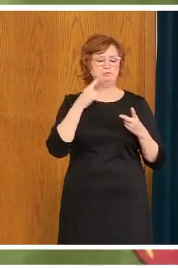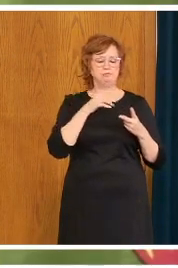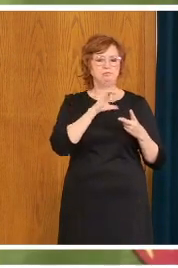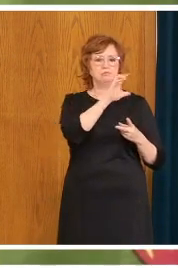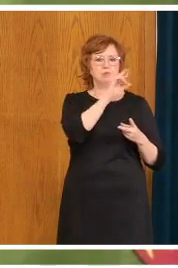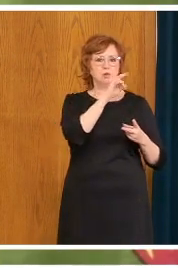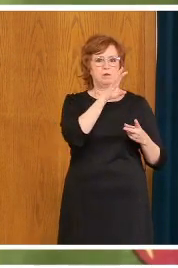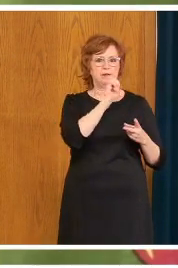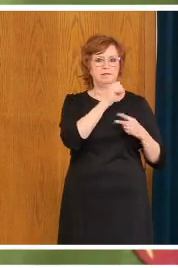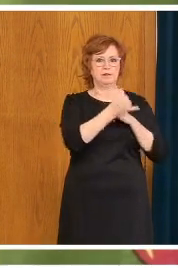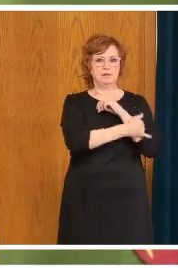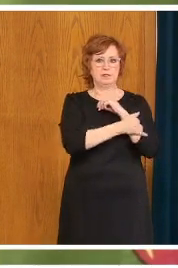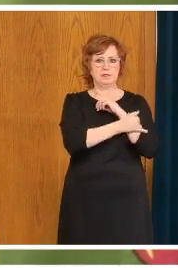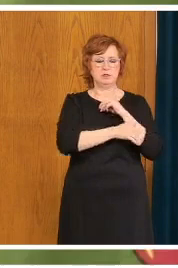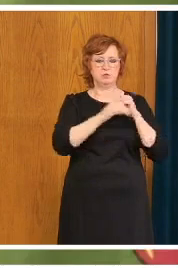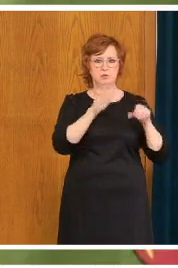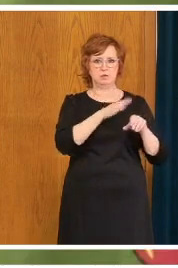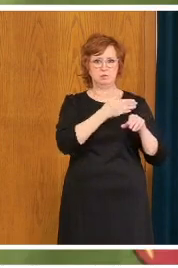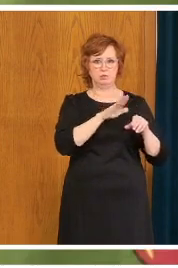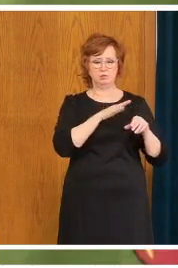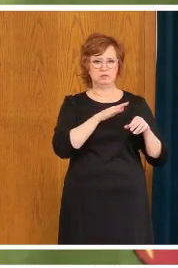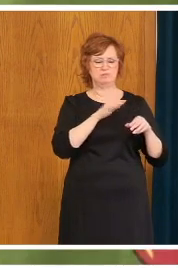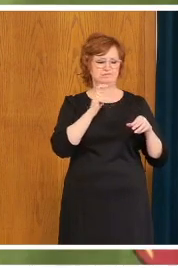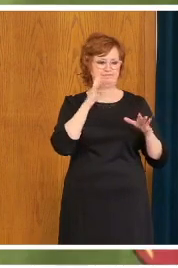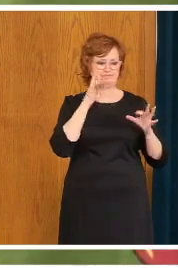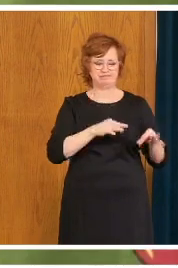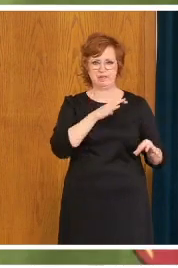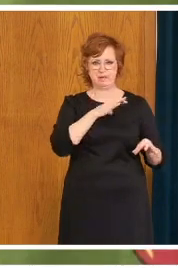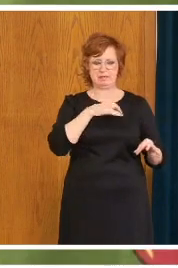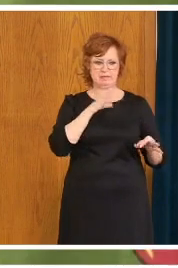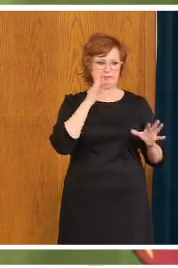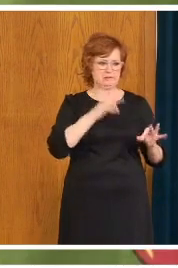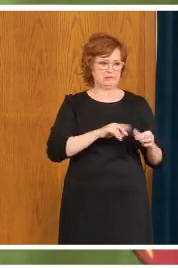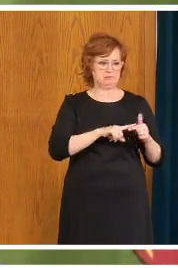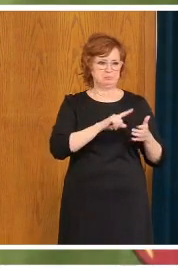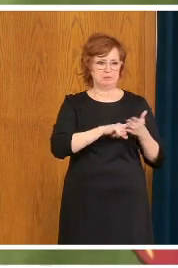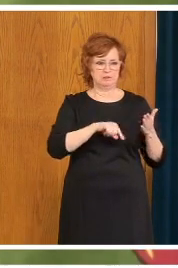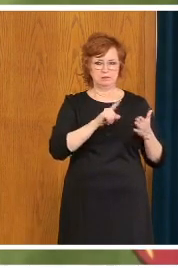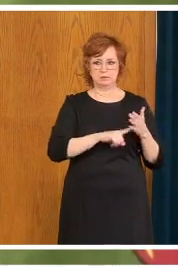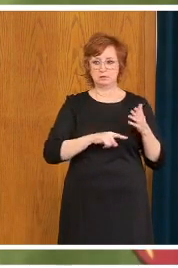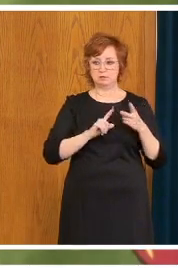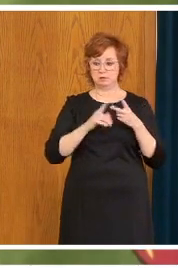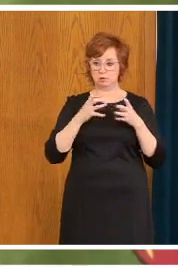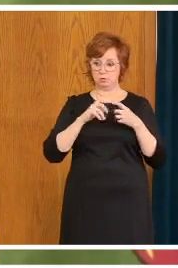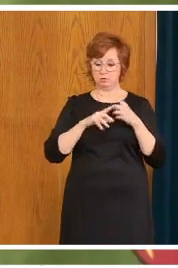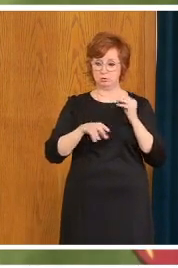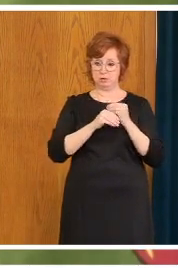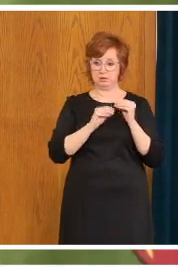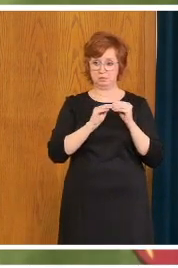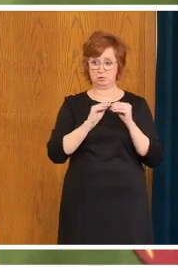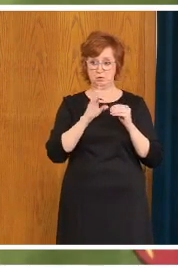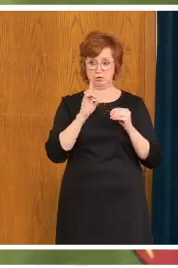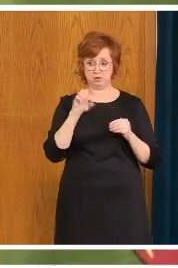difficult decision. Maybe Dr. Shahab, if I can get you to touch on any conversations with the Saskatchewan